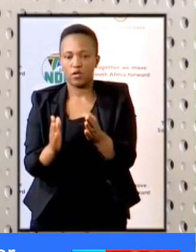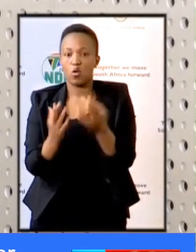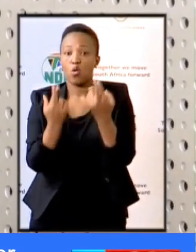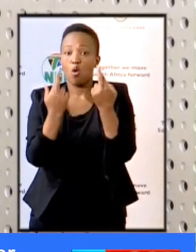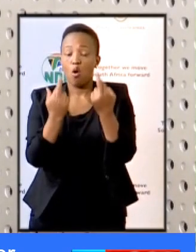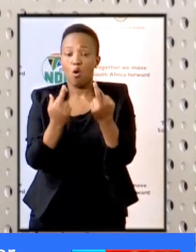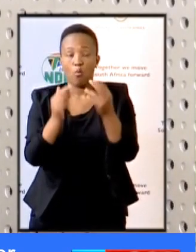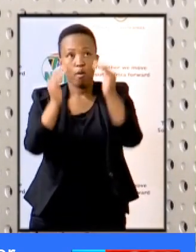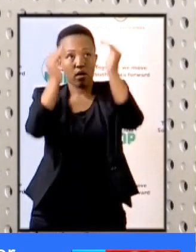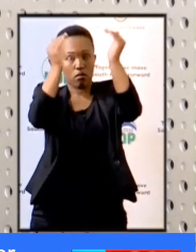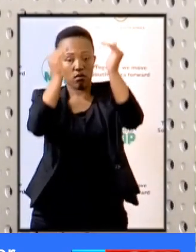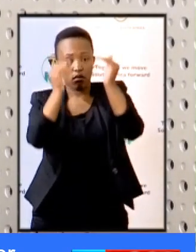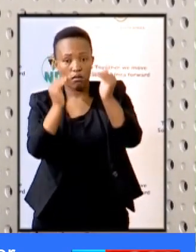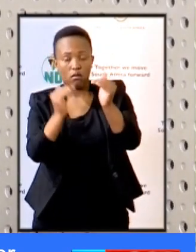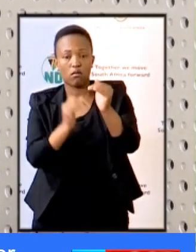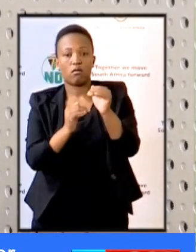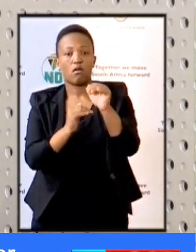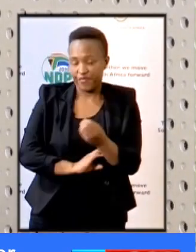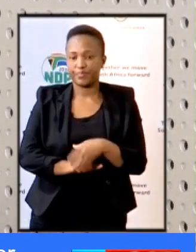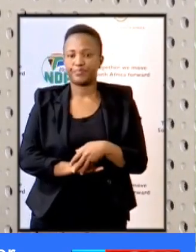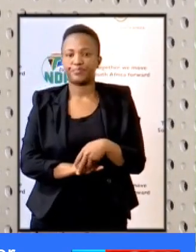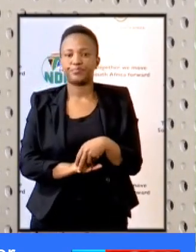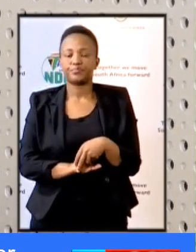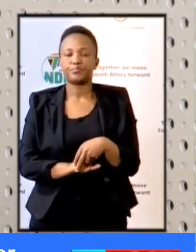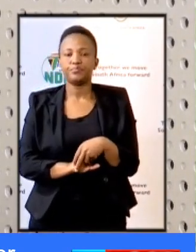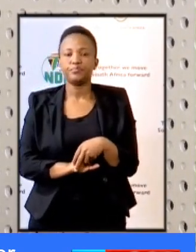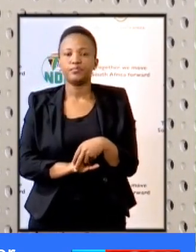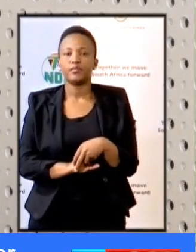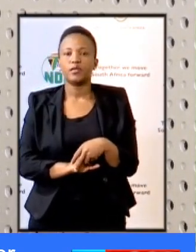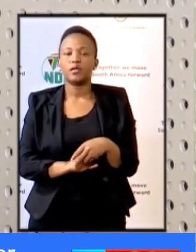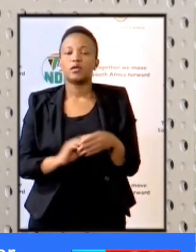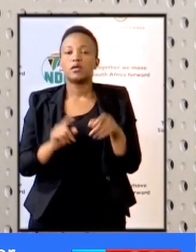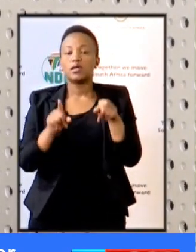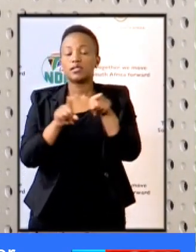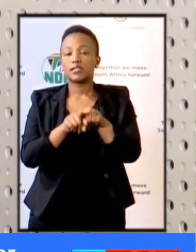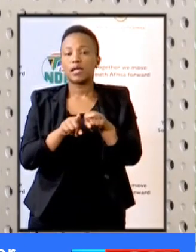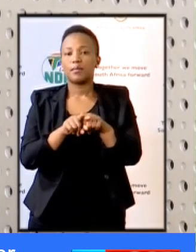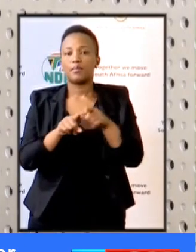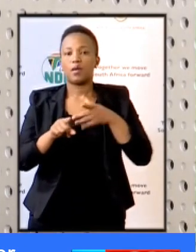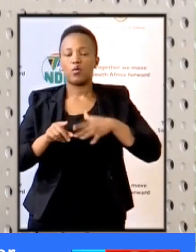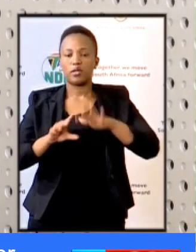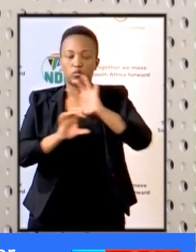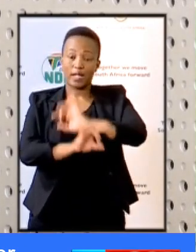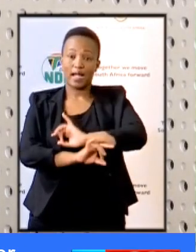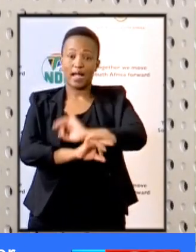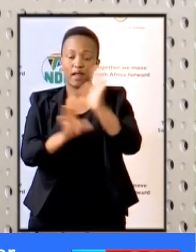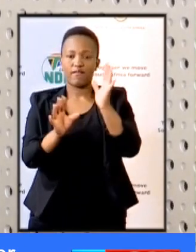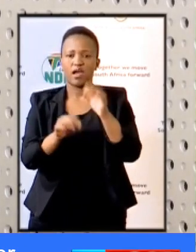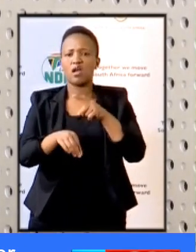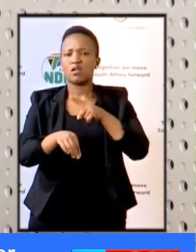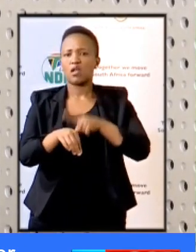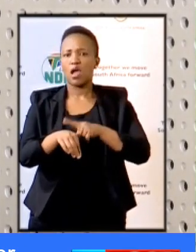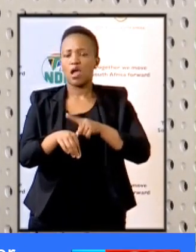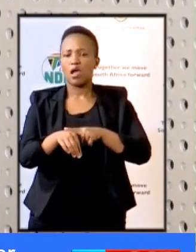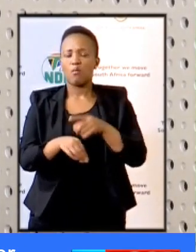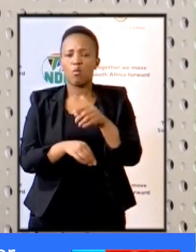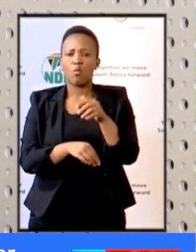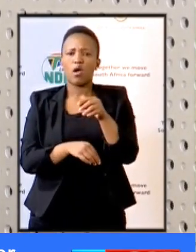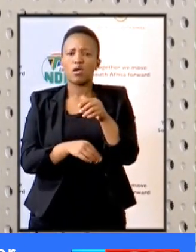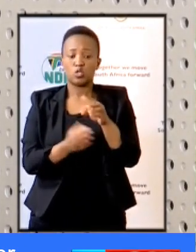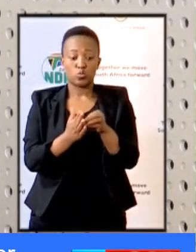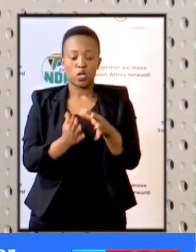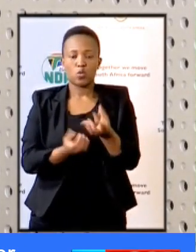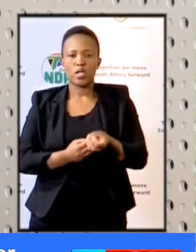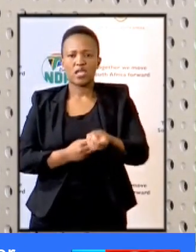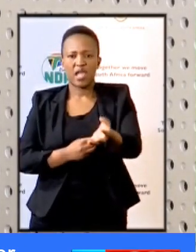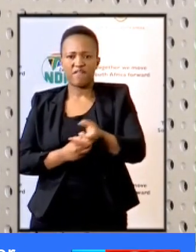lower levels. Let me also clarify this thing of laptops. At the